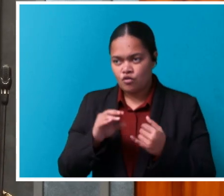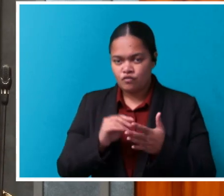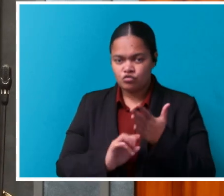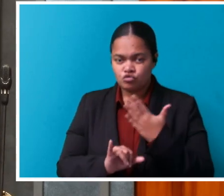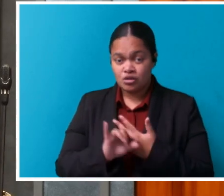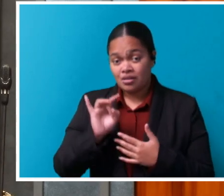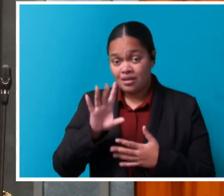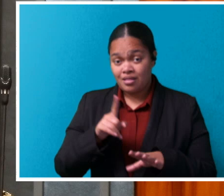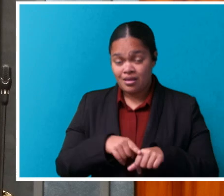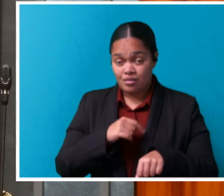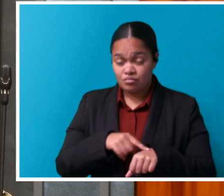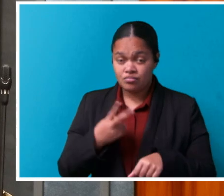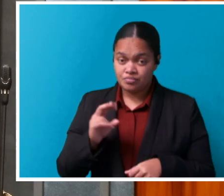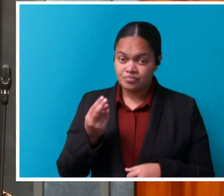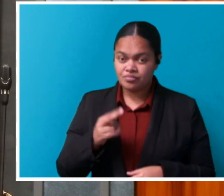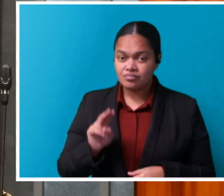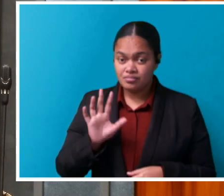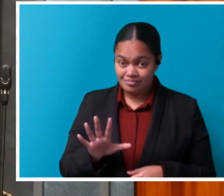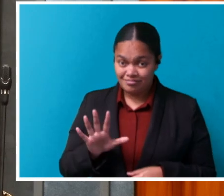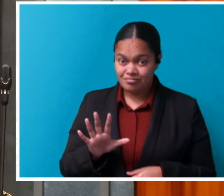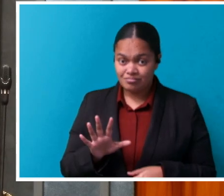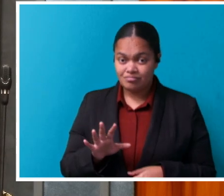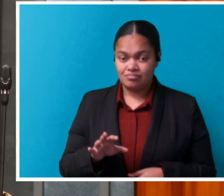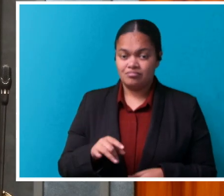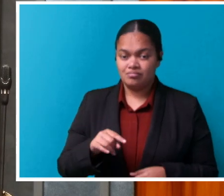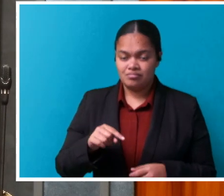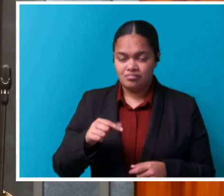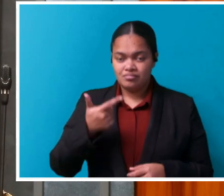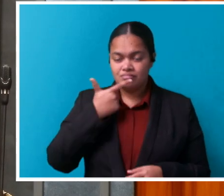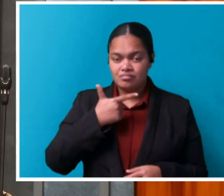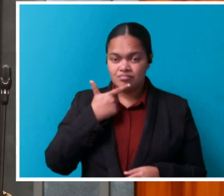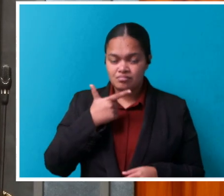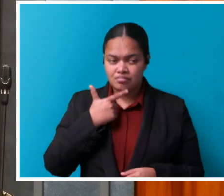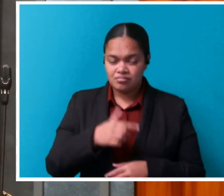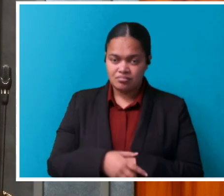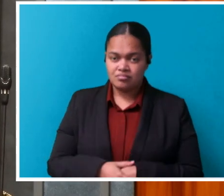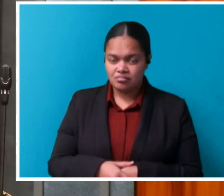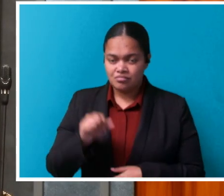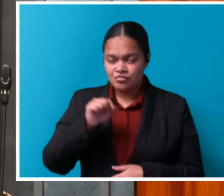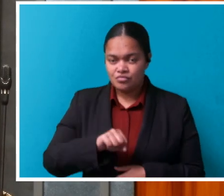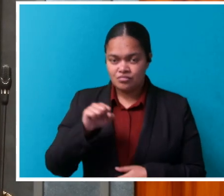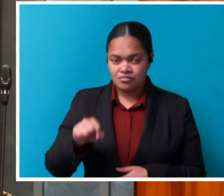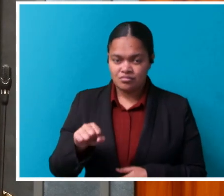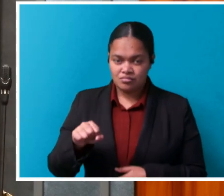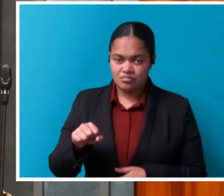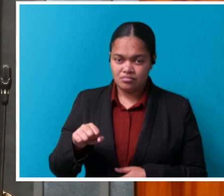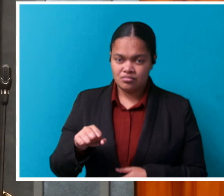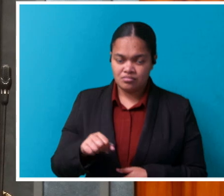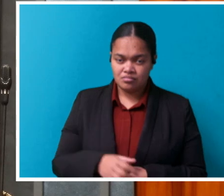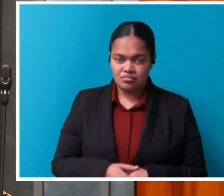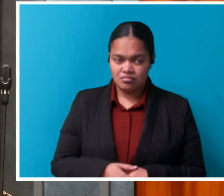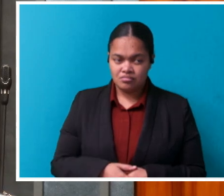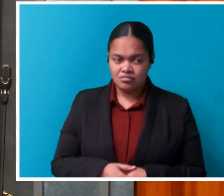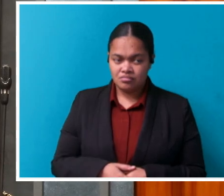10th April 2025, TSLS also launched the TSLS Scholarship Data Intelligence